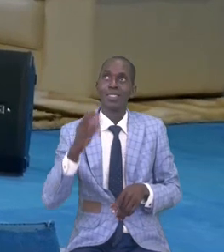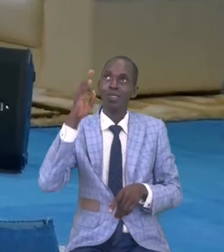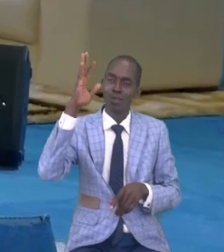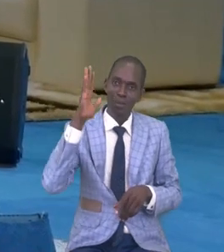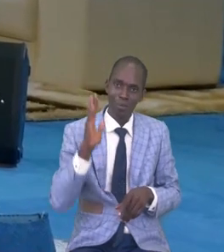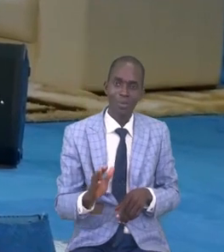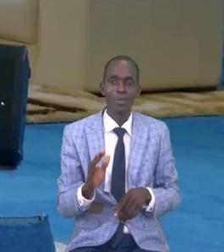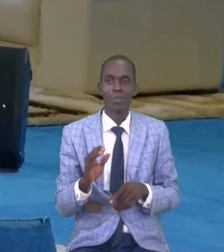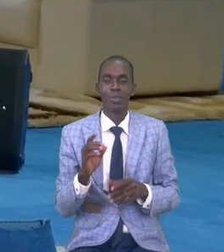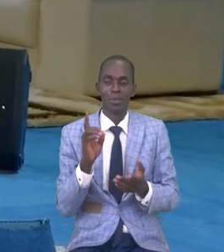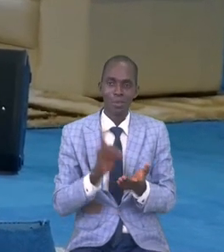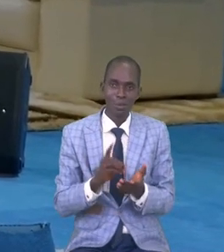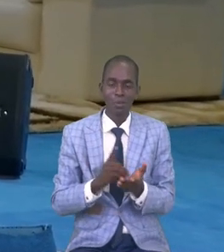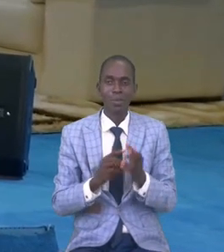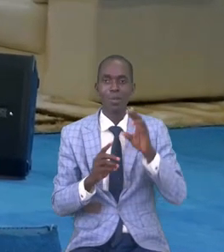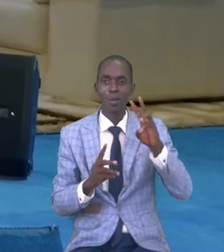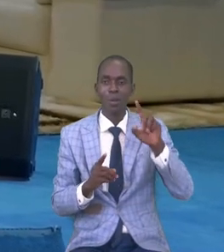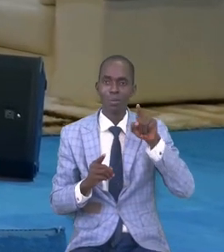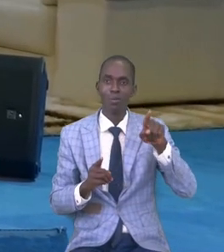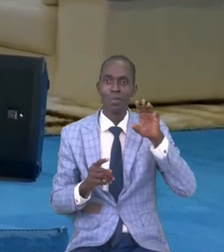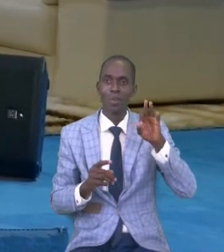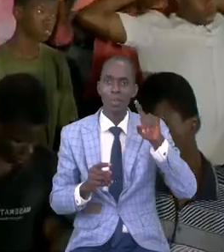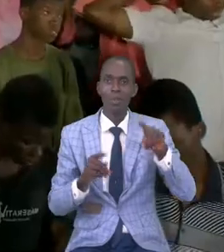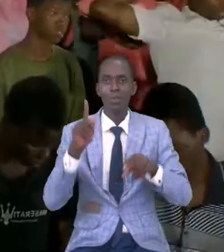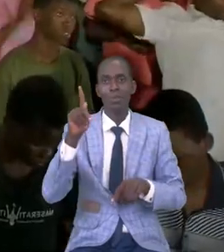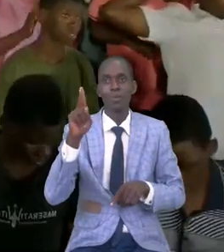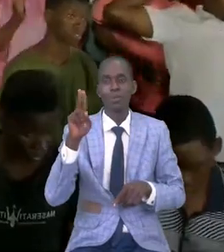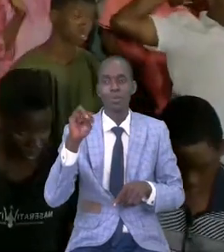pastor, Dr. W.F. Kumuyi.